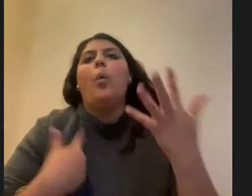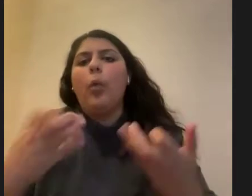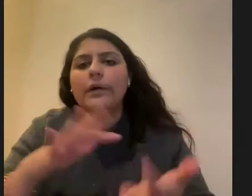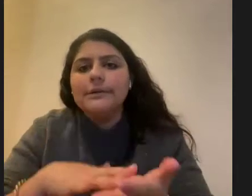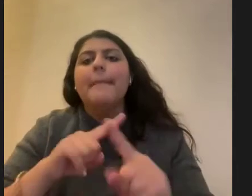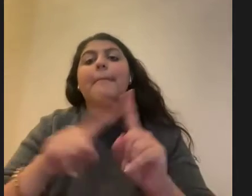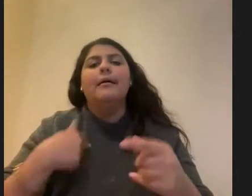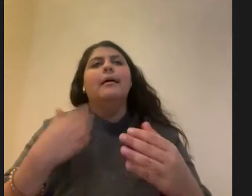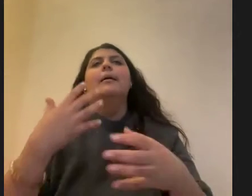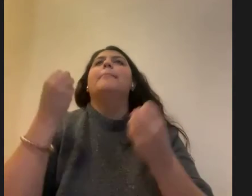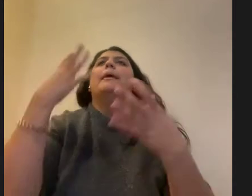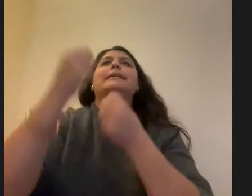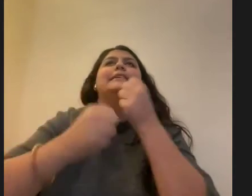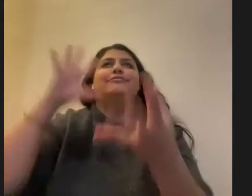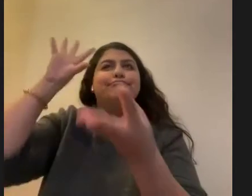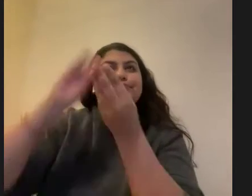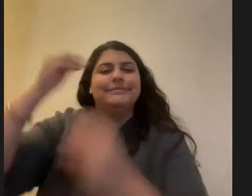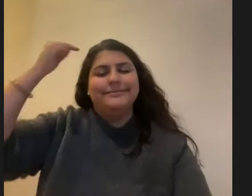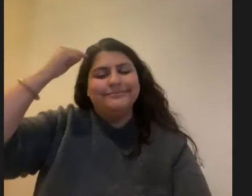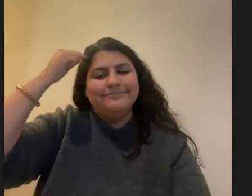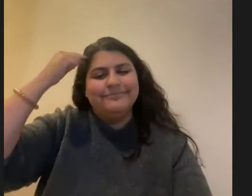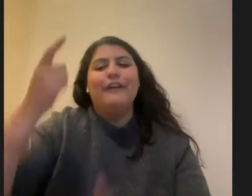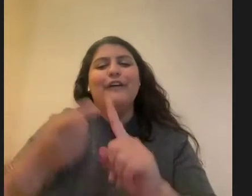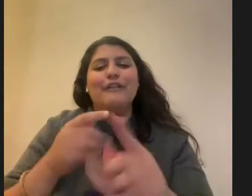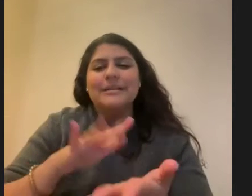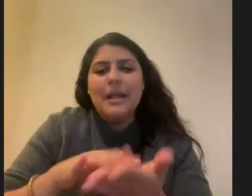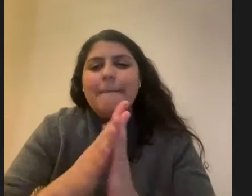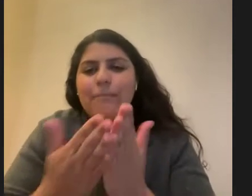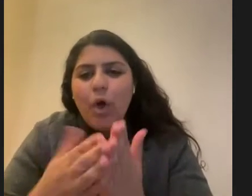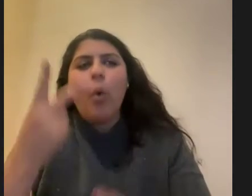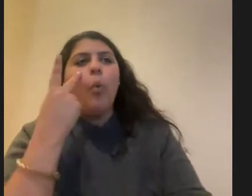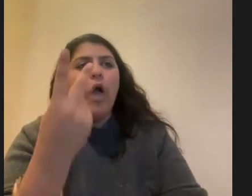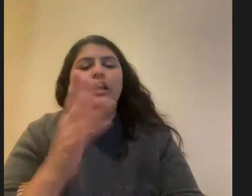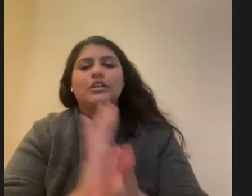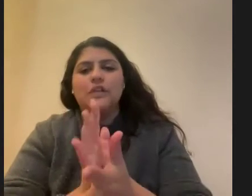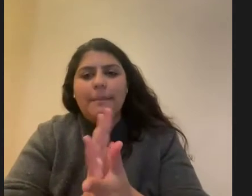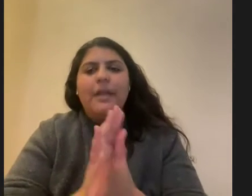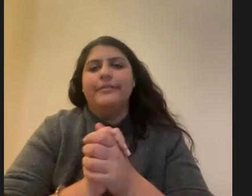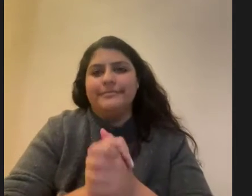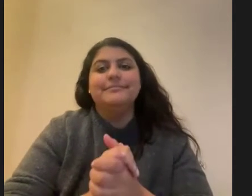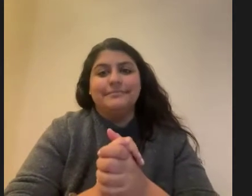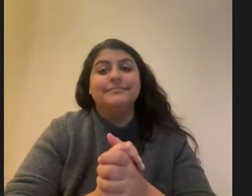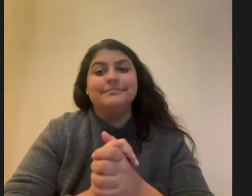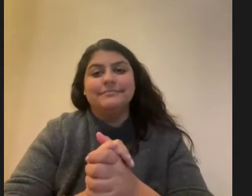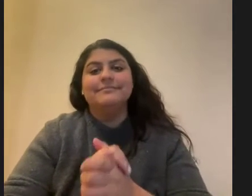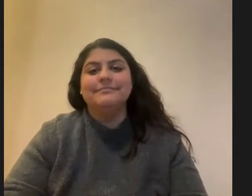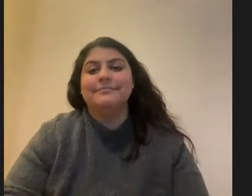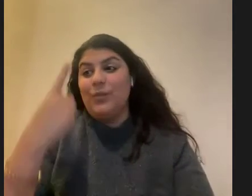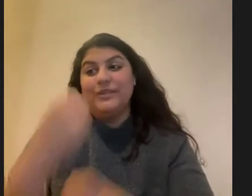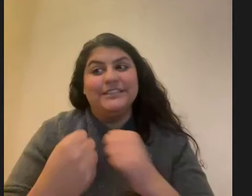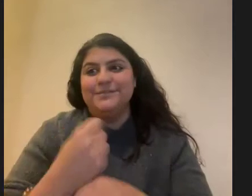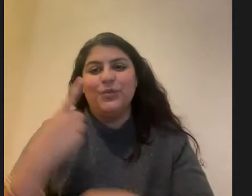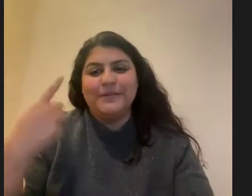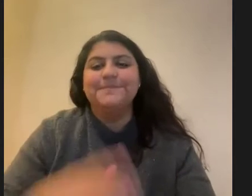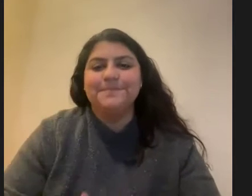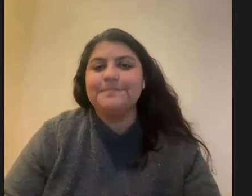of knowledge have been up in here from books and documentaries. But yeah, just a year. It's kind of crazy. Yeah. All right. We got a question from Gianna,